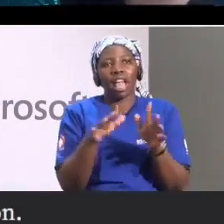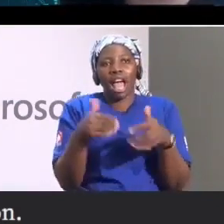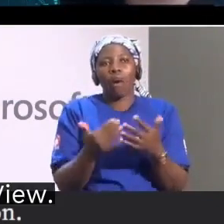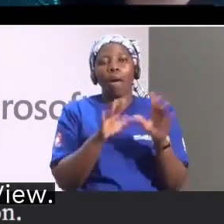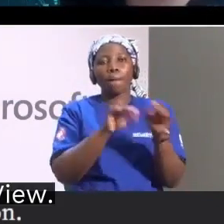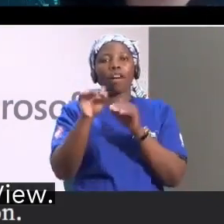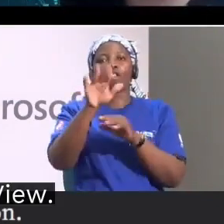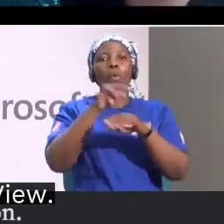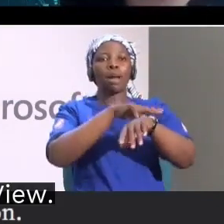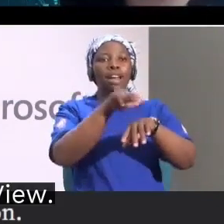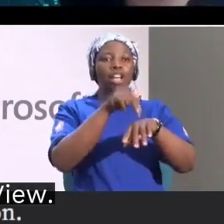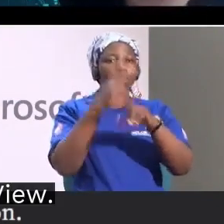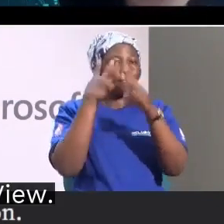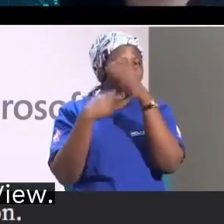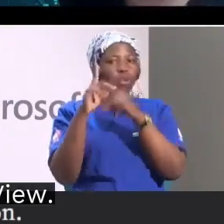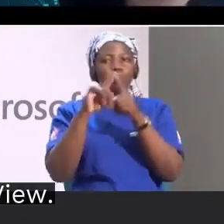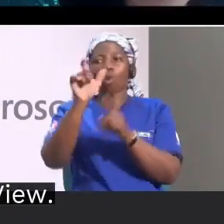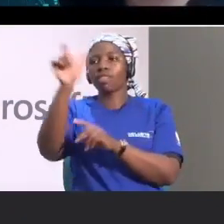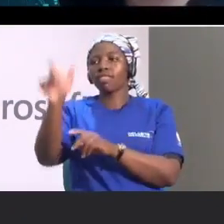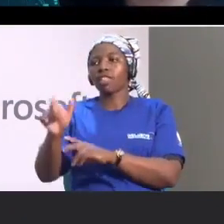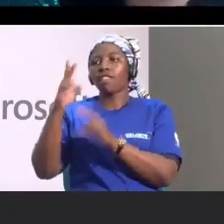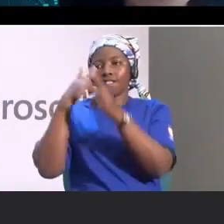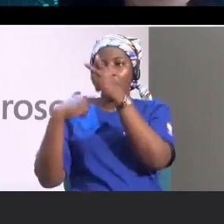from national view to continental view?